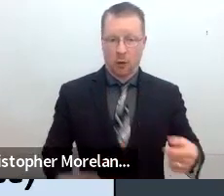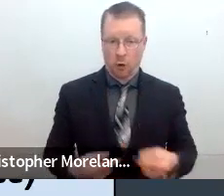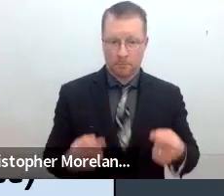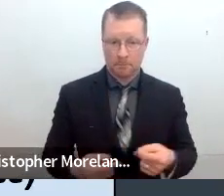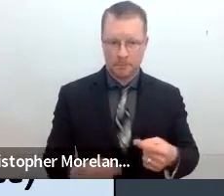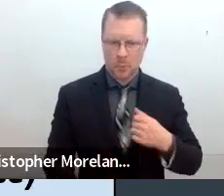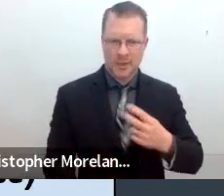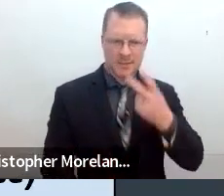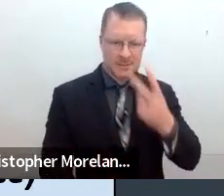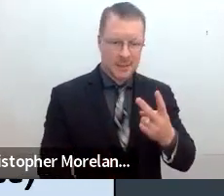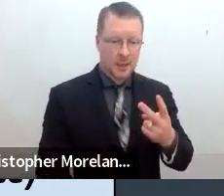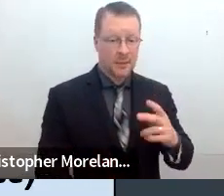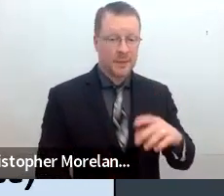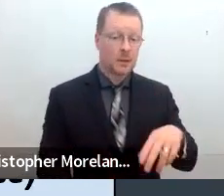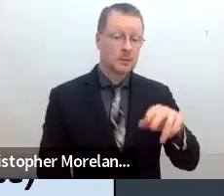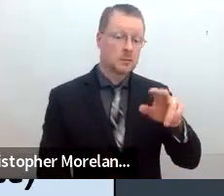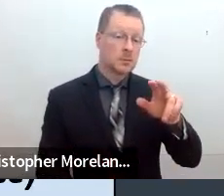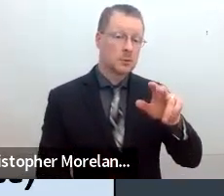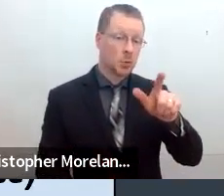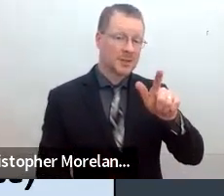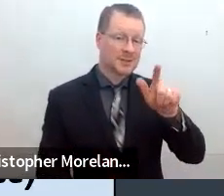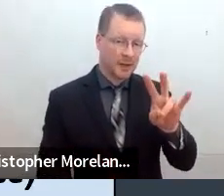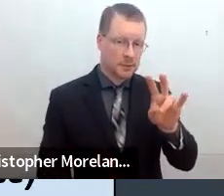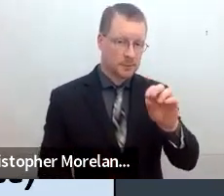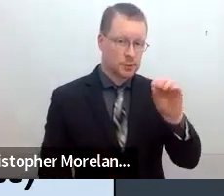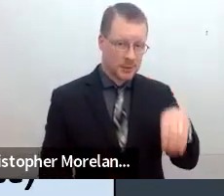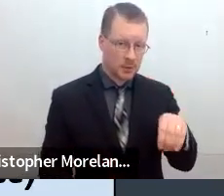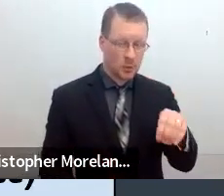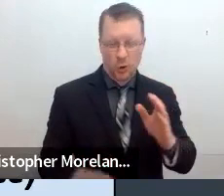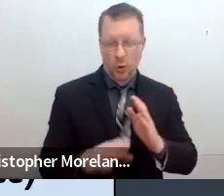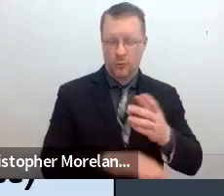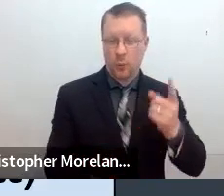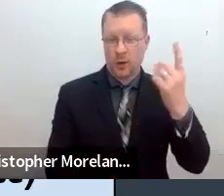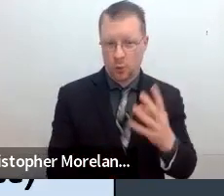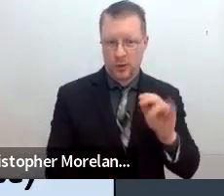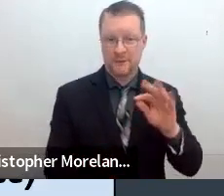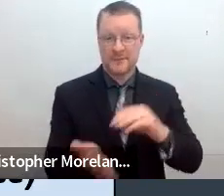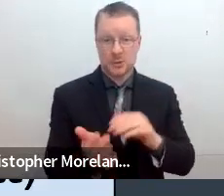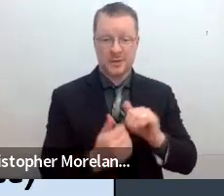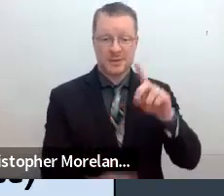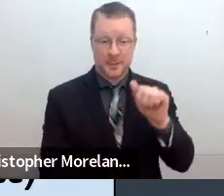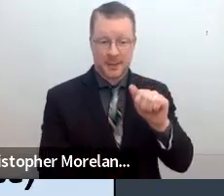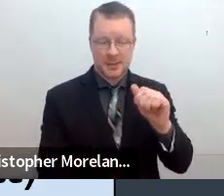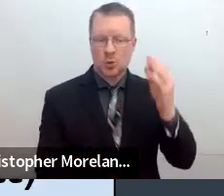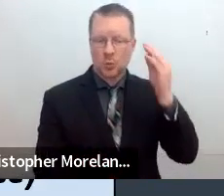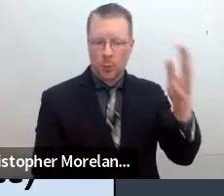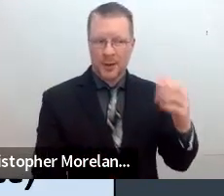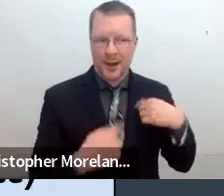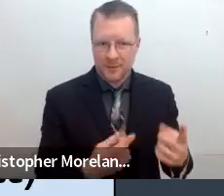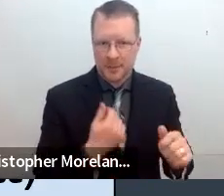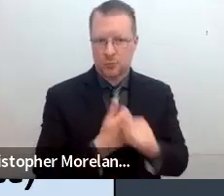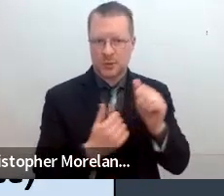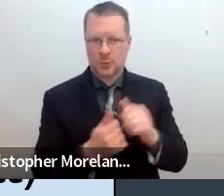In terms of threats of physical harm, we see that 27%, or over a quarter of physicians